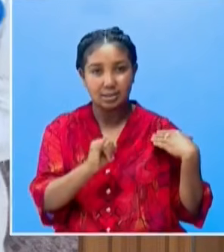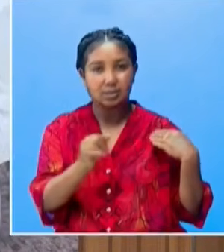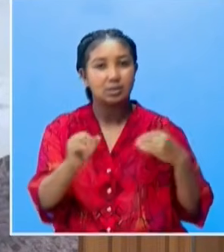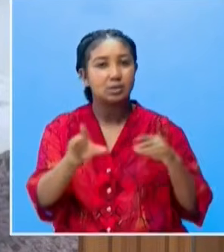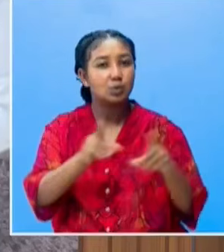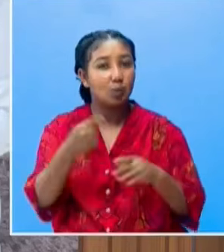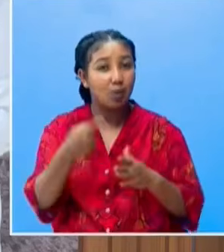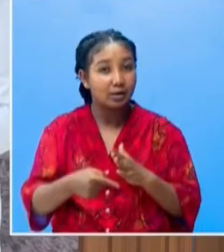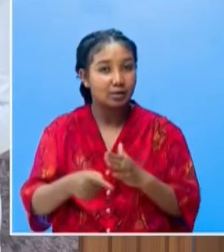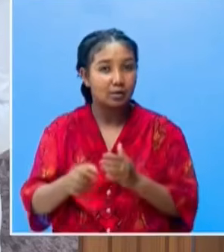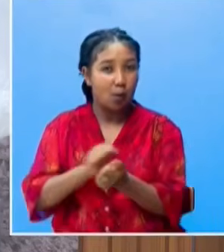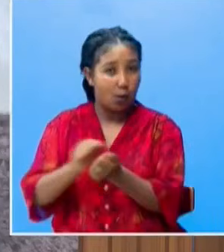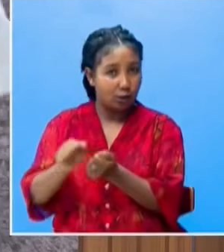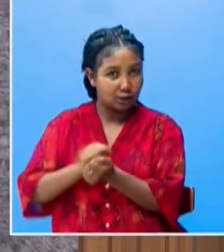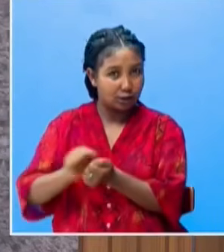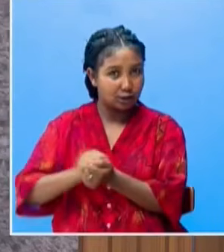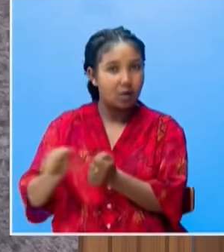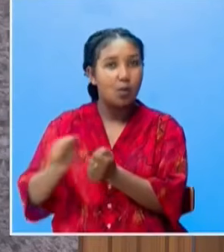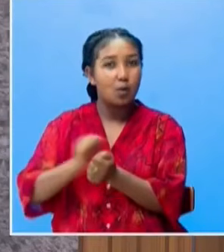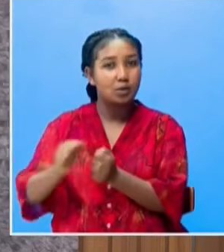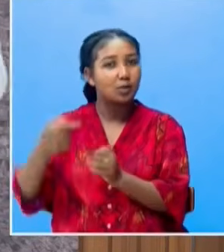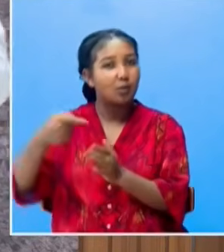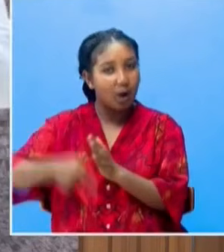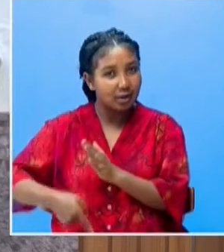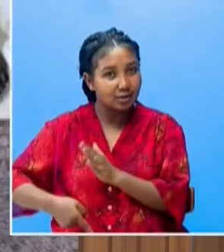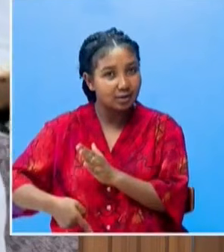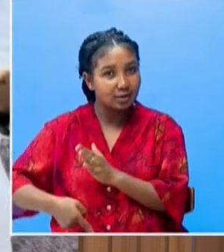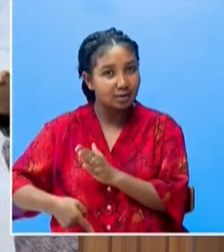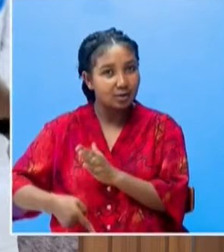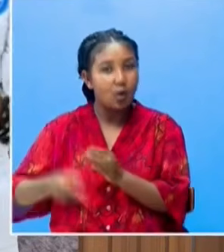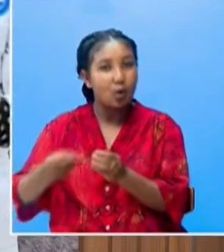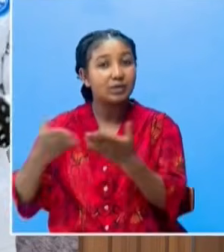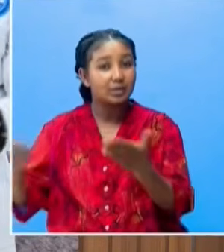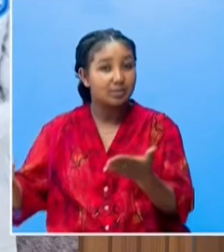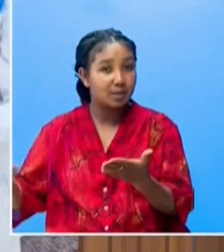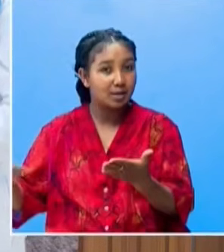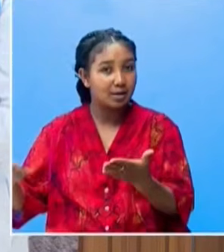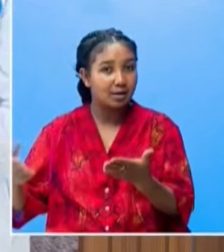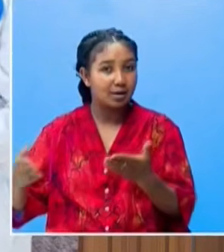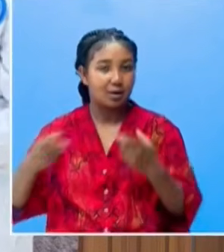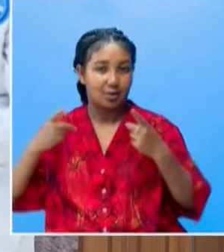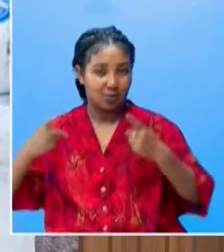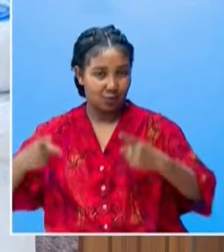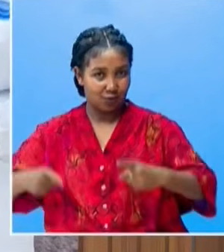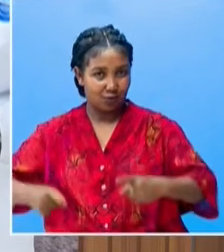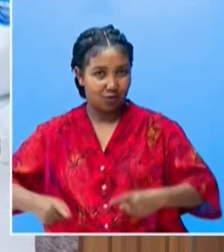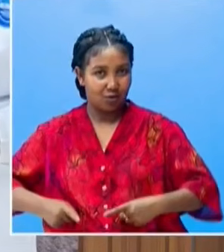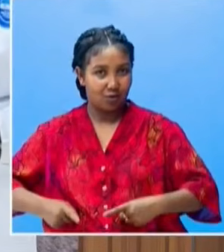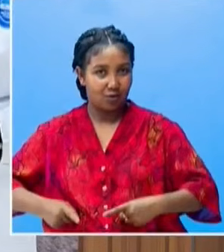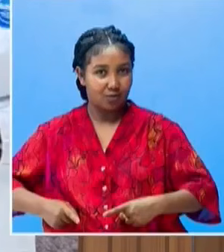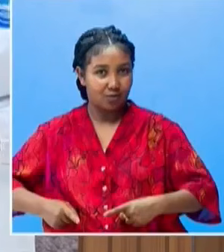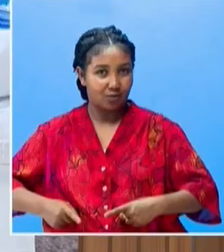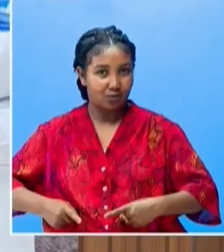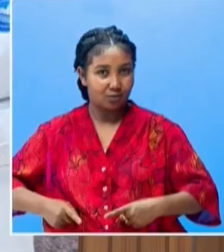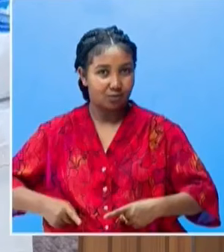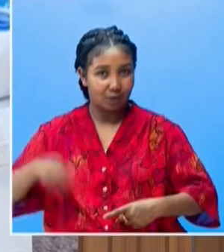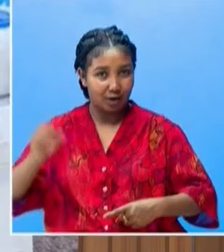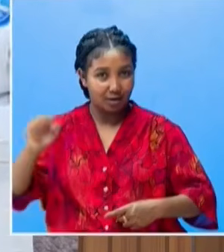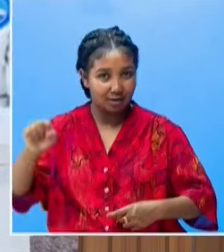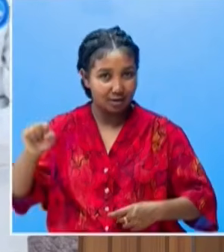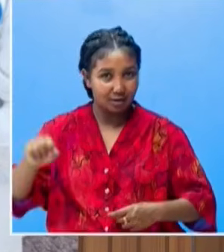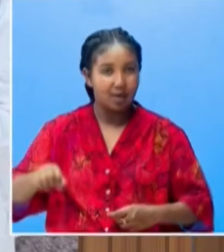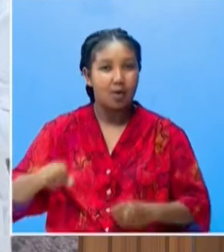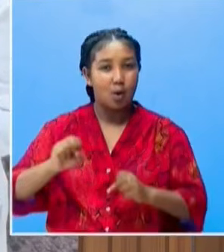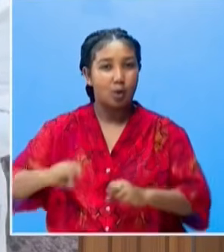doing? Washing. Washing what? Or what is our object? Our object is her uniform, right?